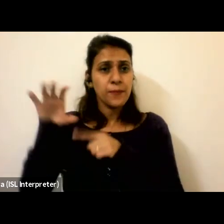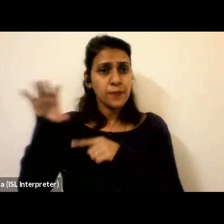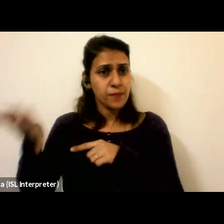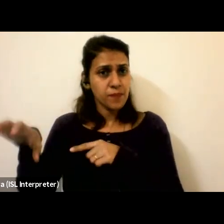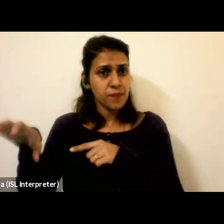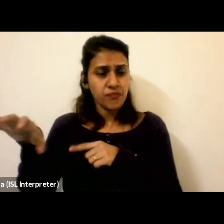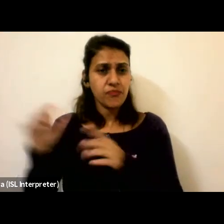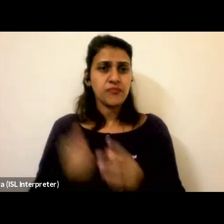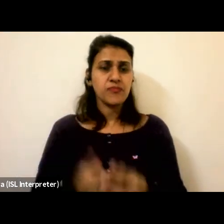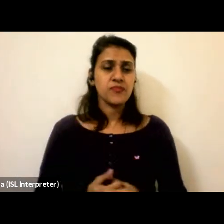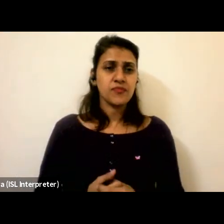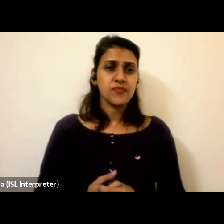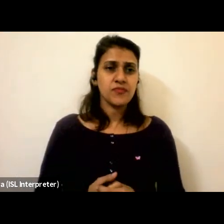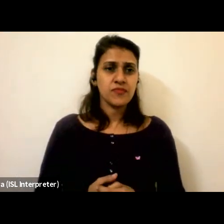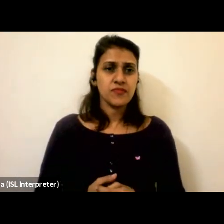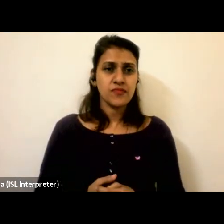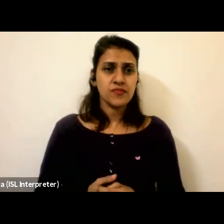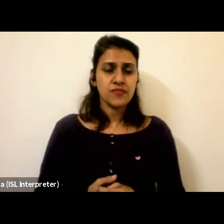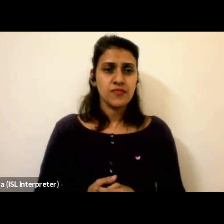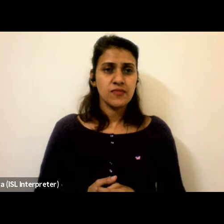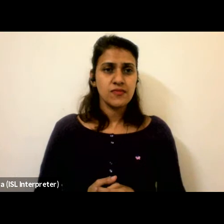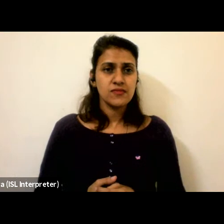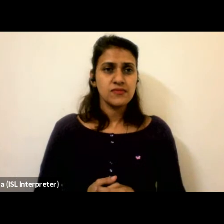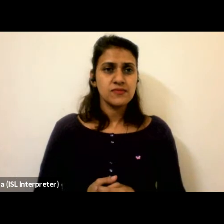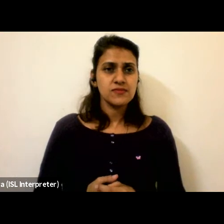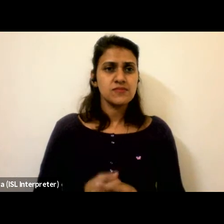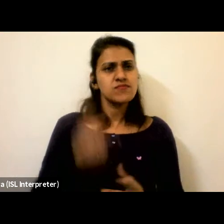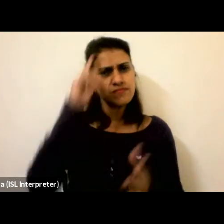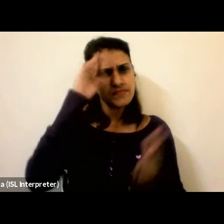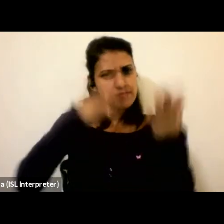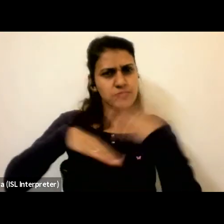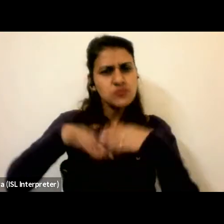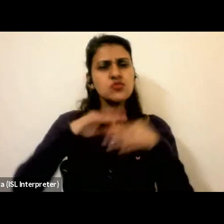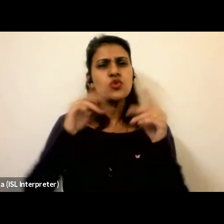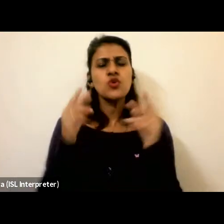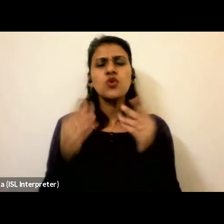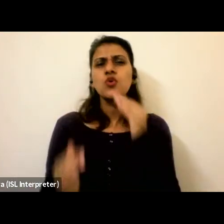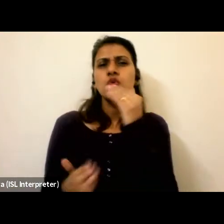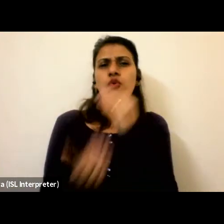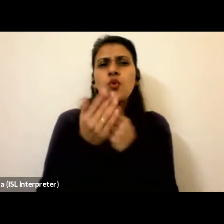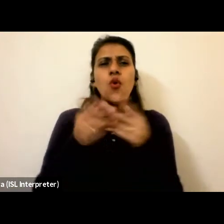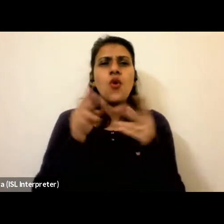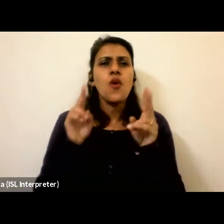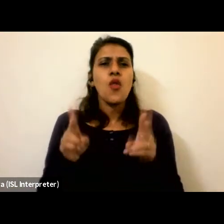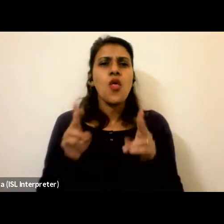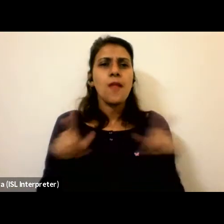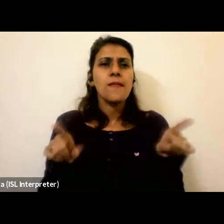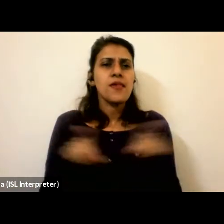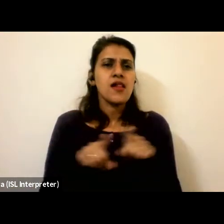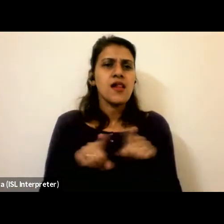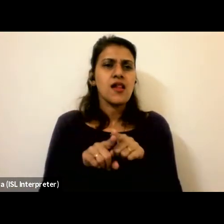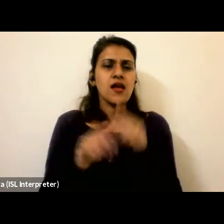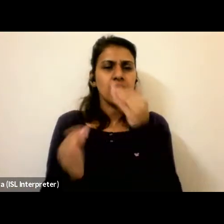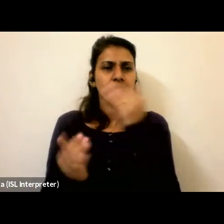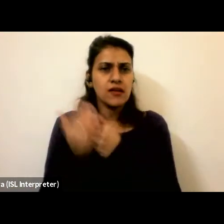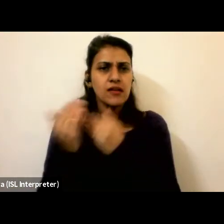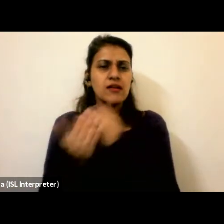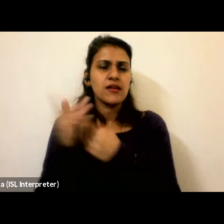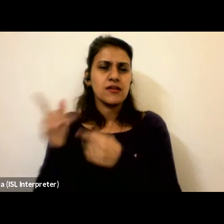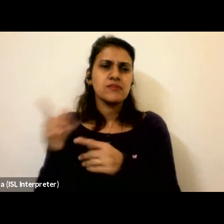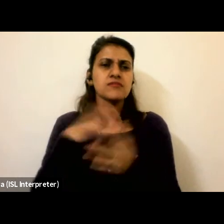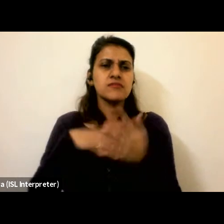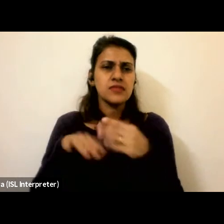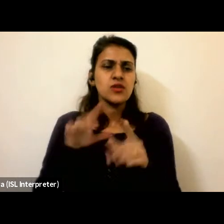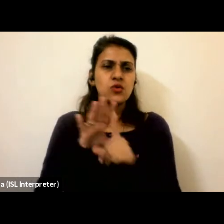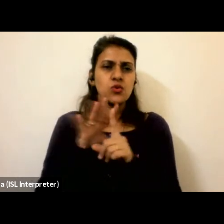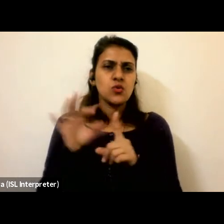work in unison, plan for the new normal, for recovery and resurgence, so that